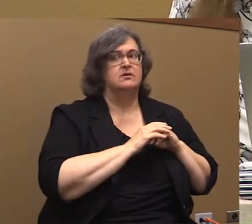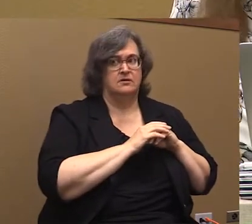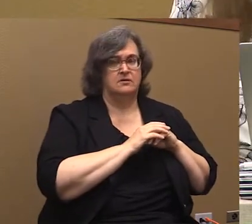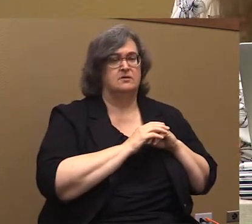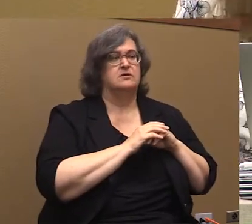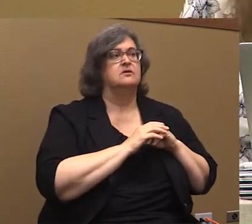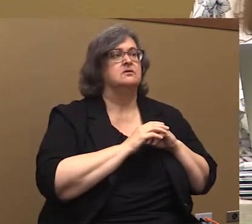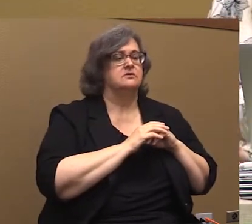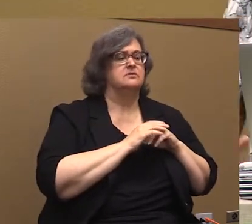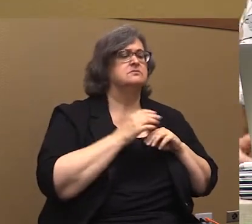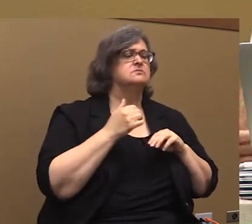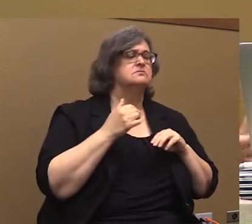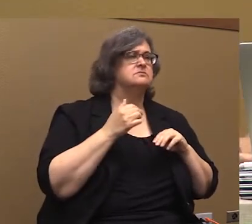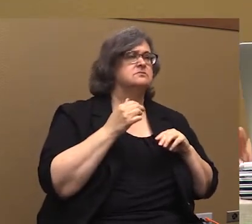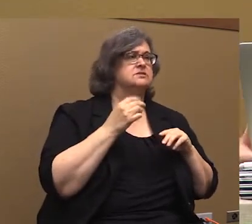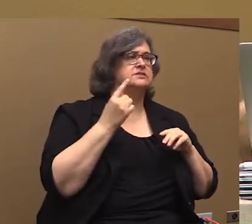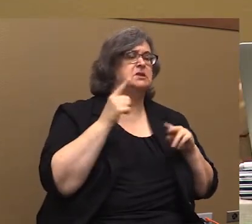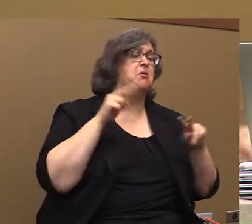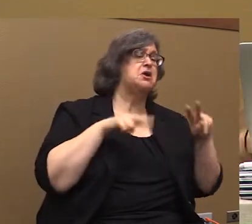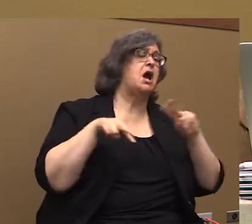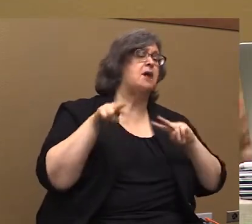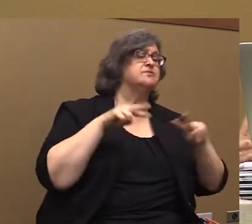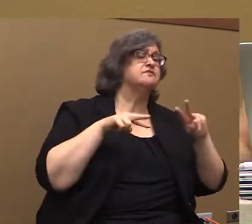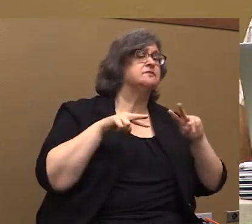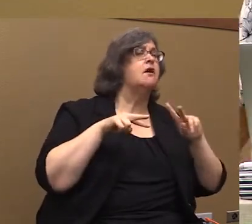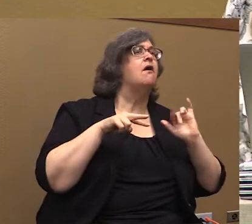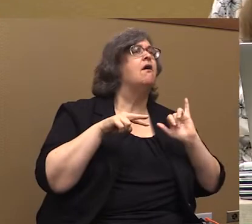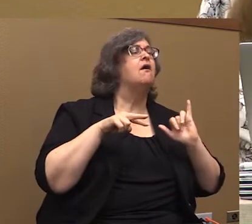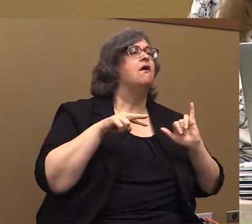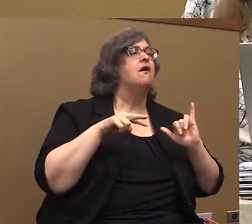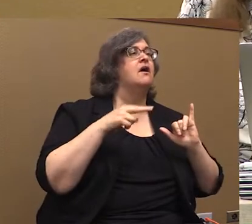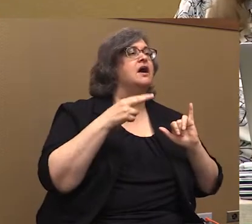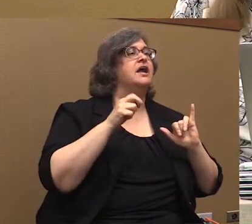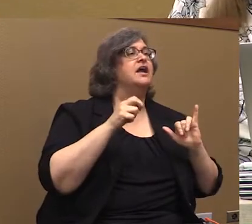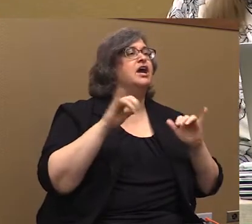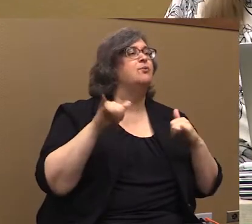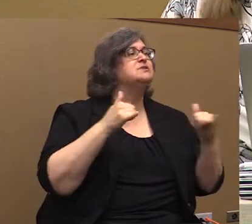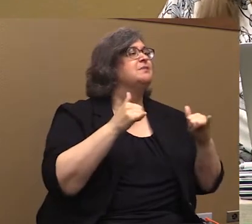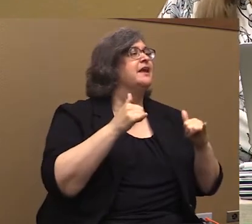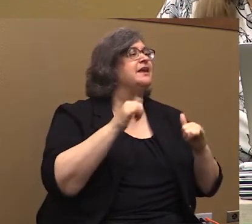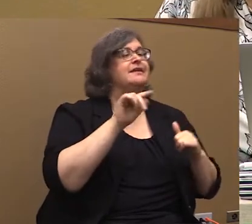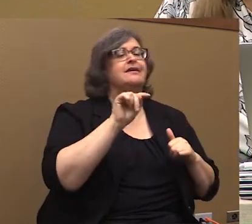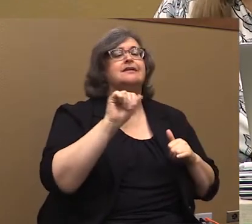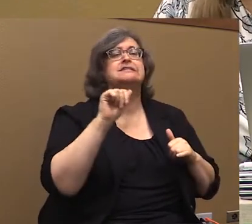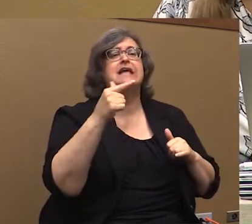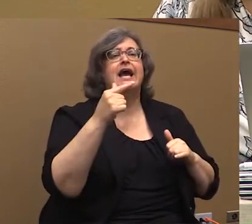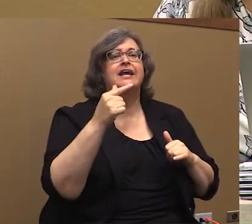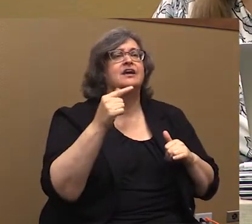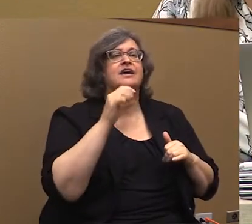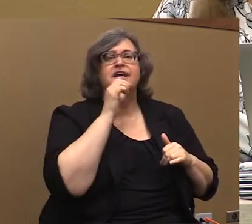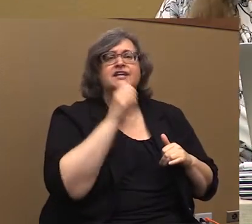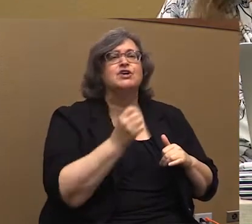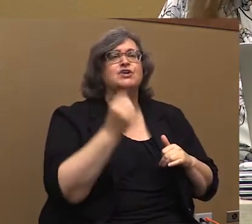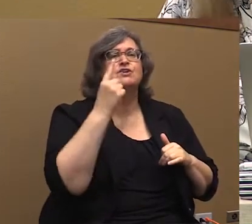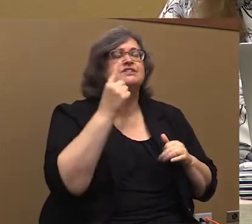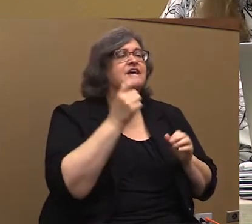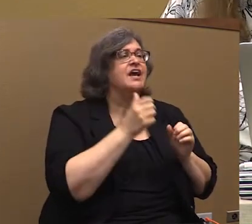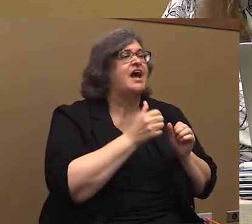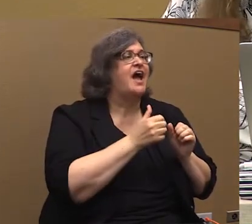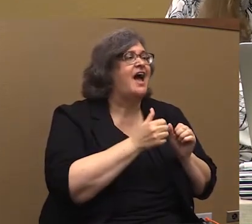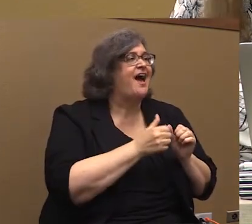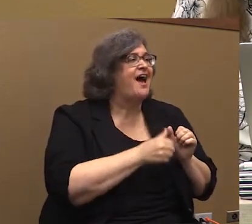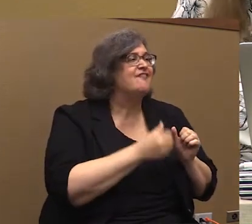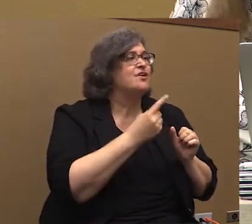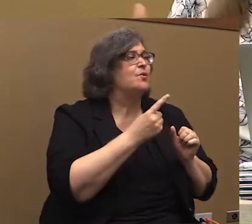people. And after some observations, they came to realize, well, he was playing